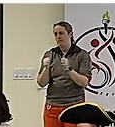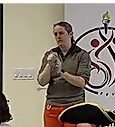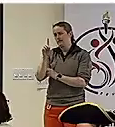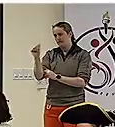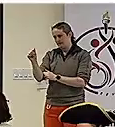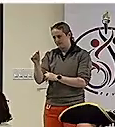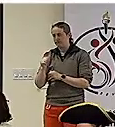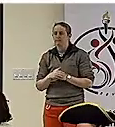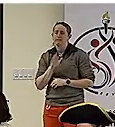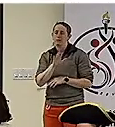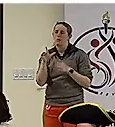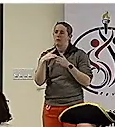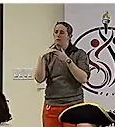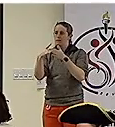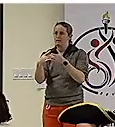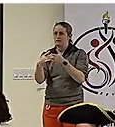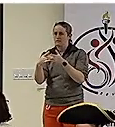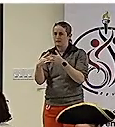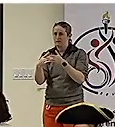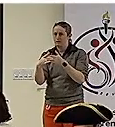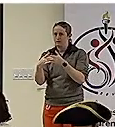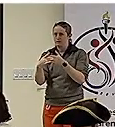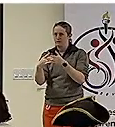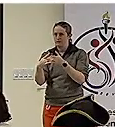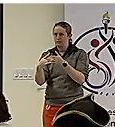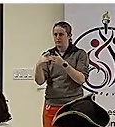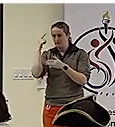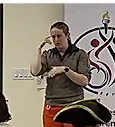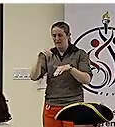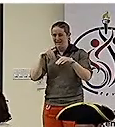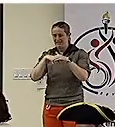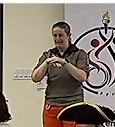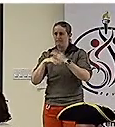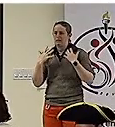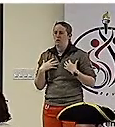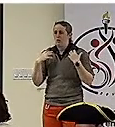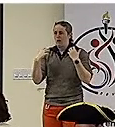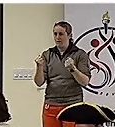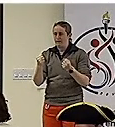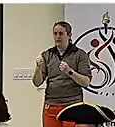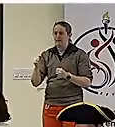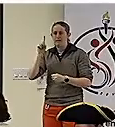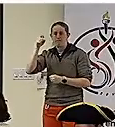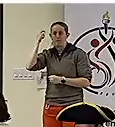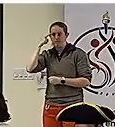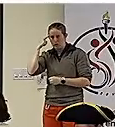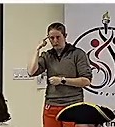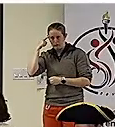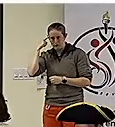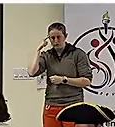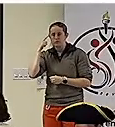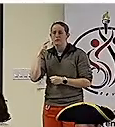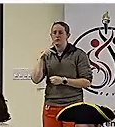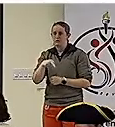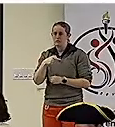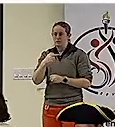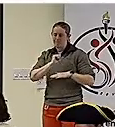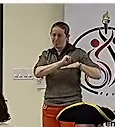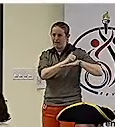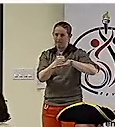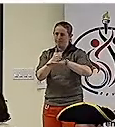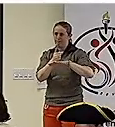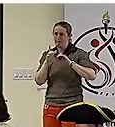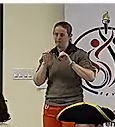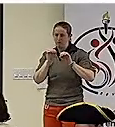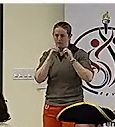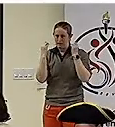her leadership of the Accessibility Confident Employers Initiative, Corey has supported organizations across Nova Scotia